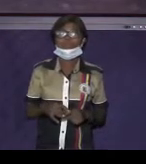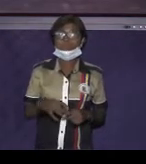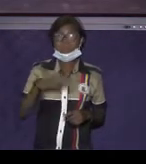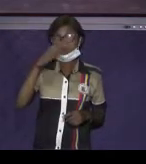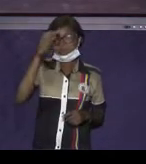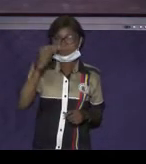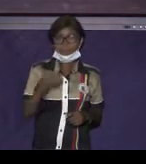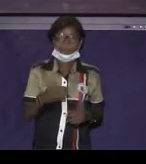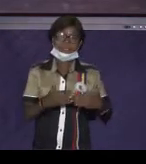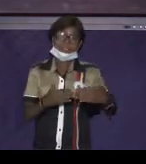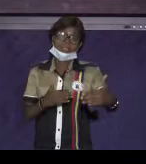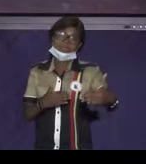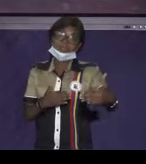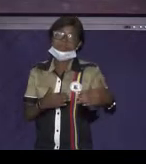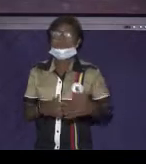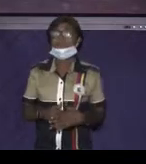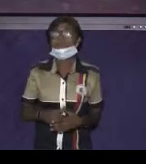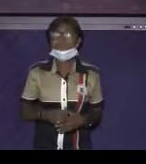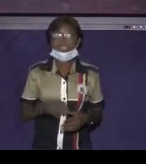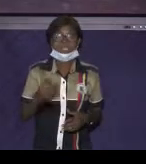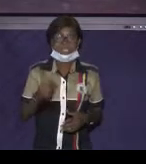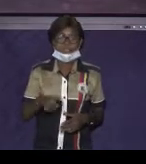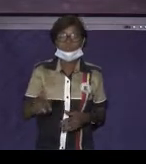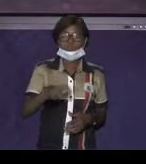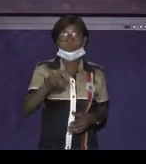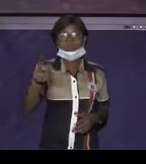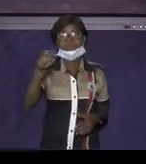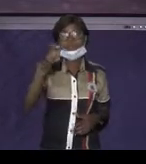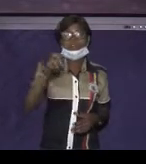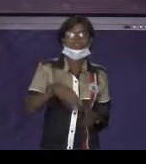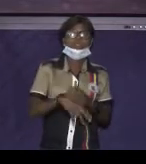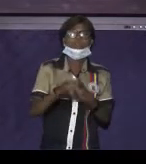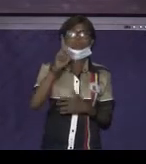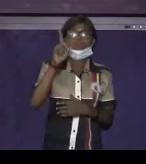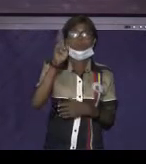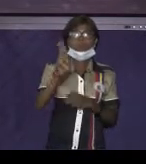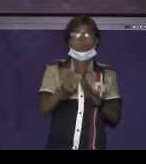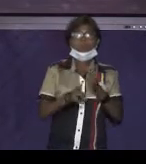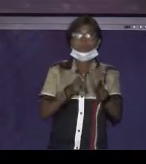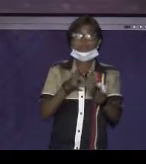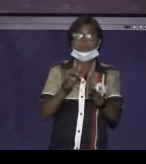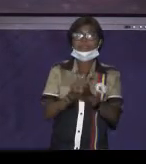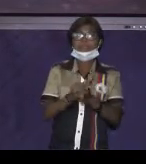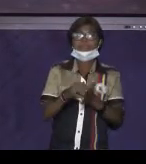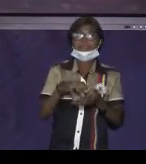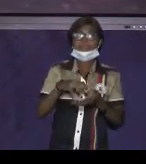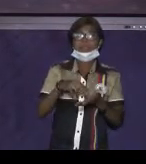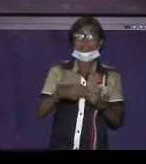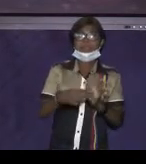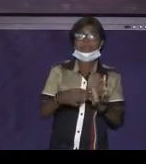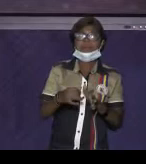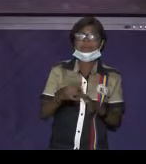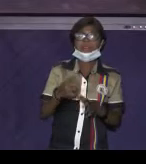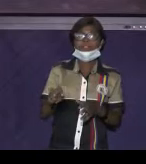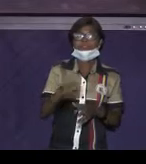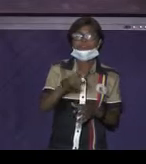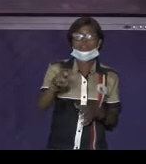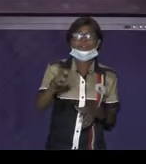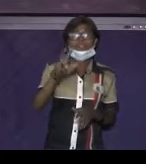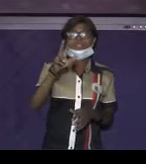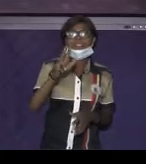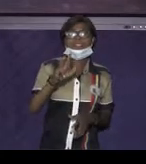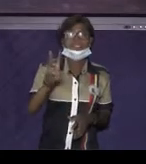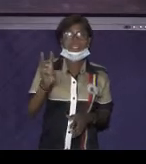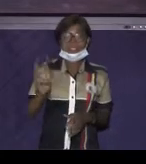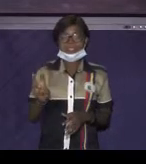Usain's distance to Usain's time. Usain travels 36 kilometers in 1 hour, and that means that he travels